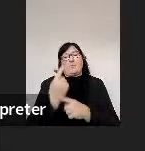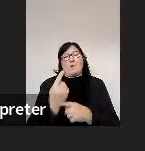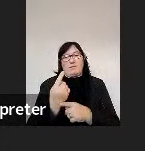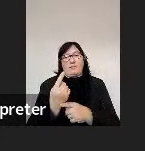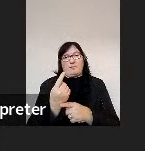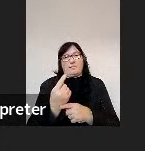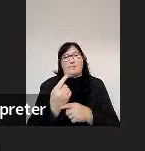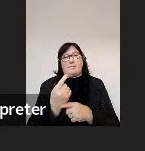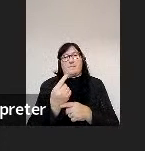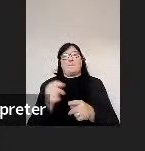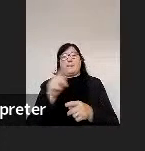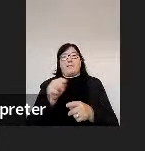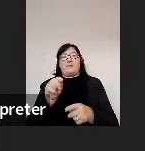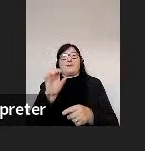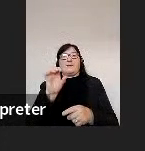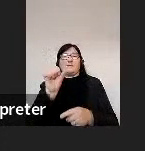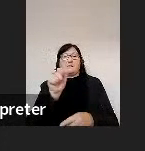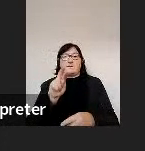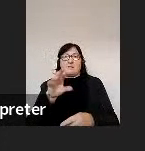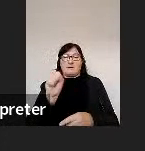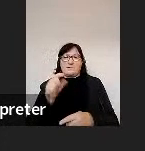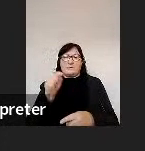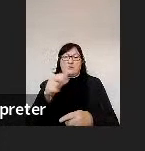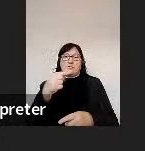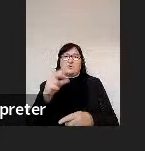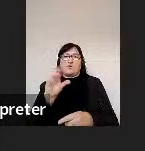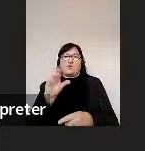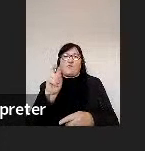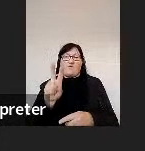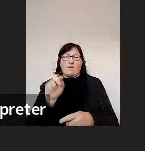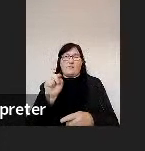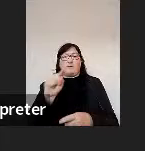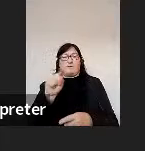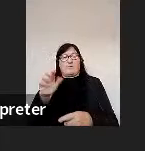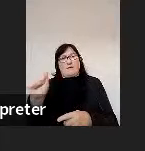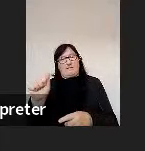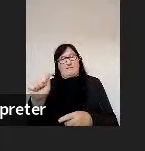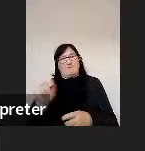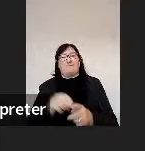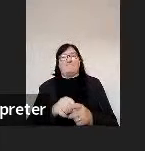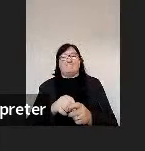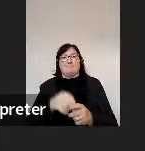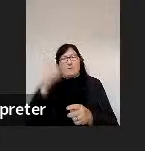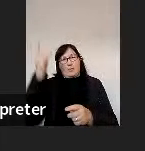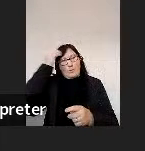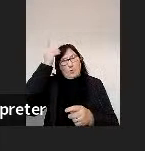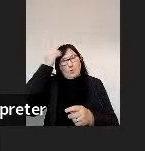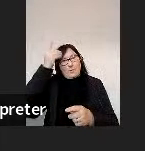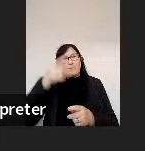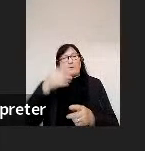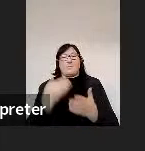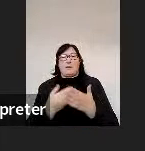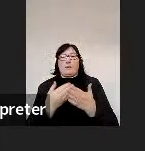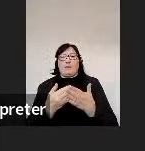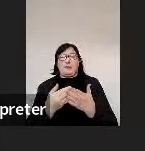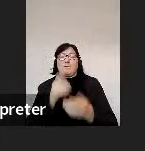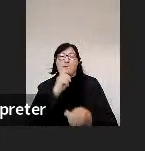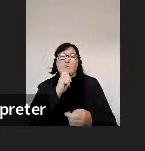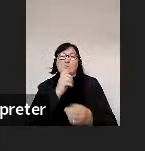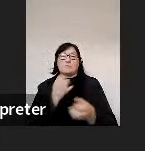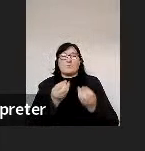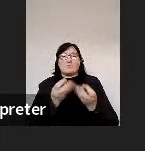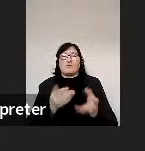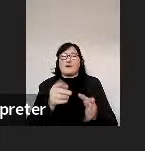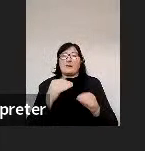wc@sars.gov.za. And for Durban, also you can use the provided email address,